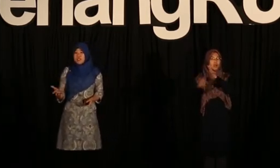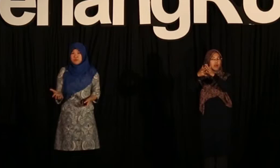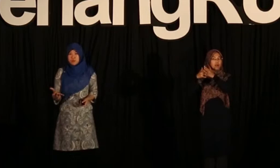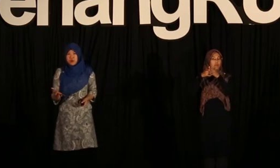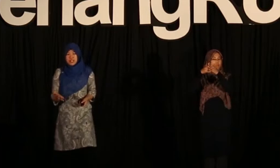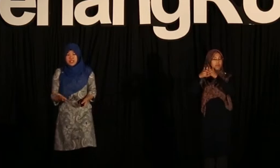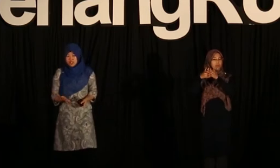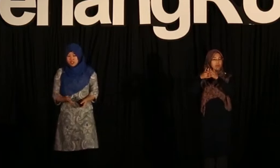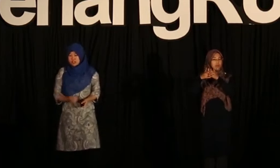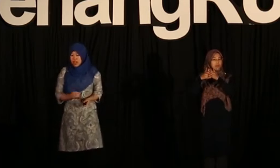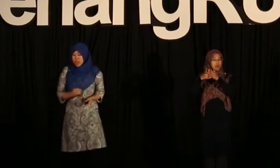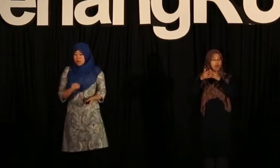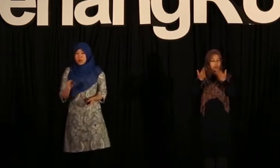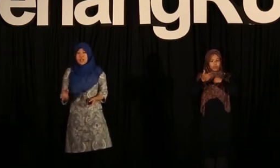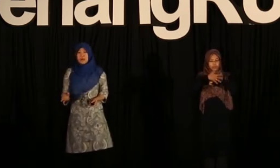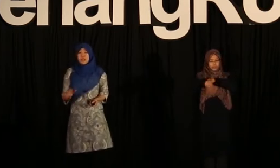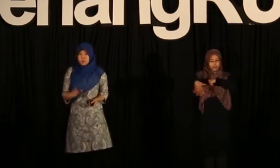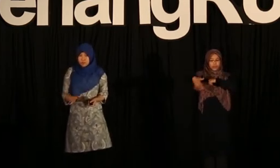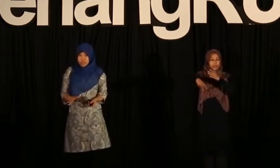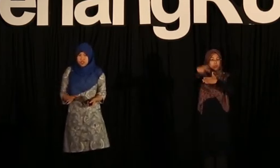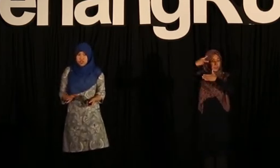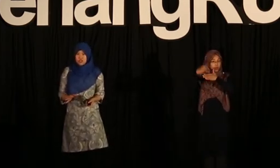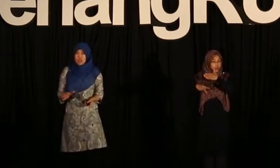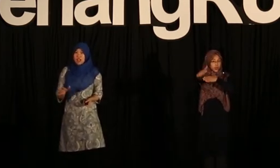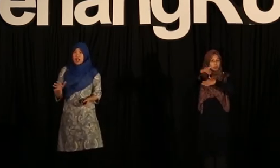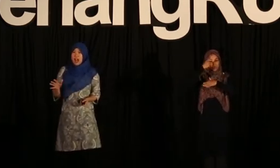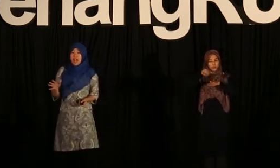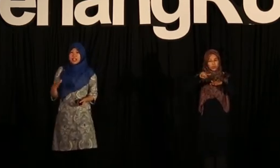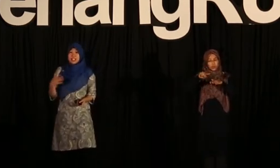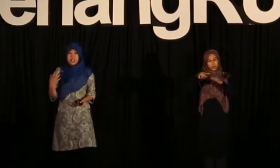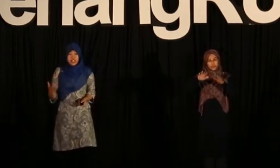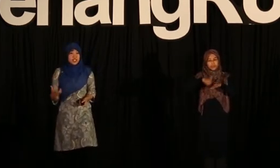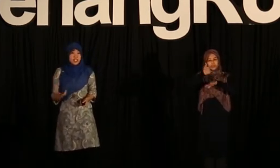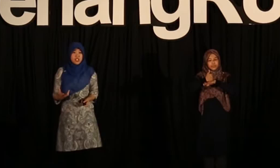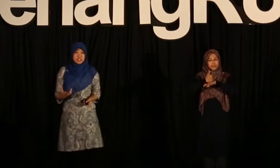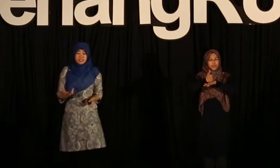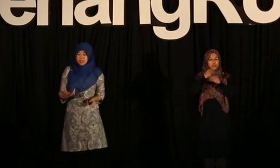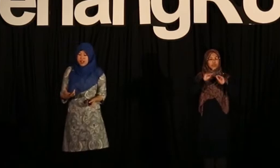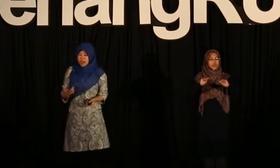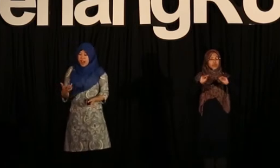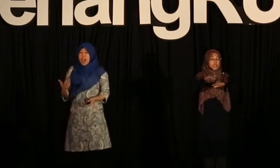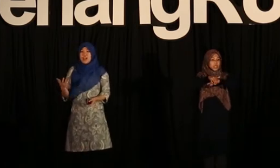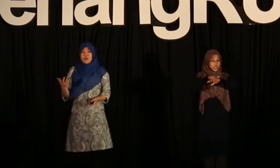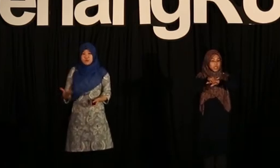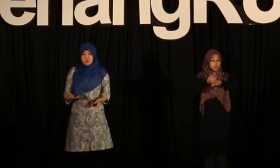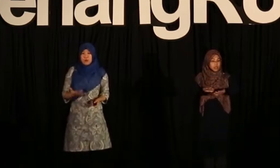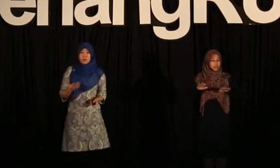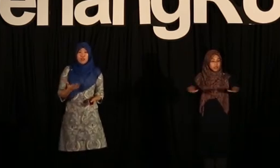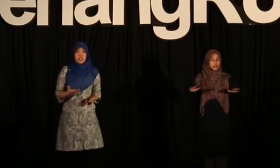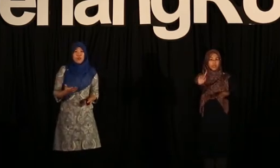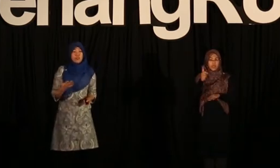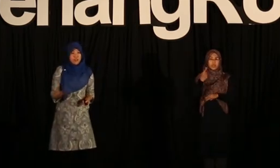with grassroots organization, working with underprivileged children as an English teaching assistant, and